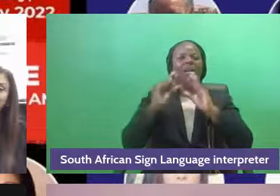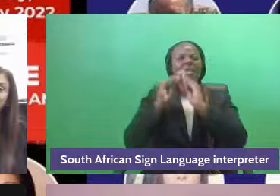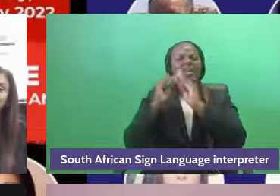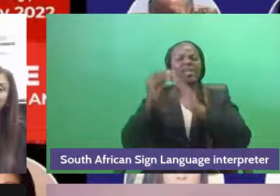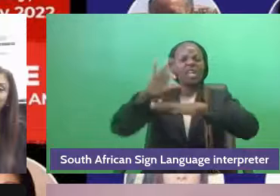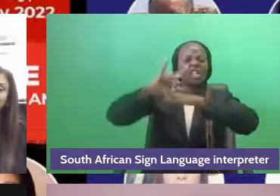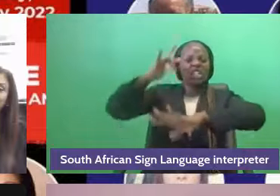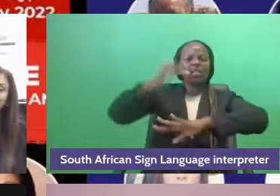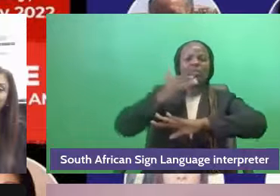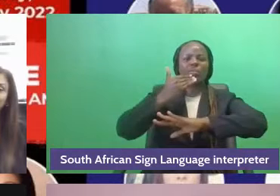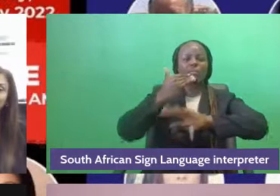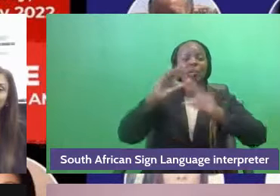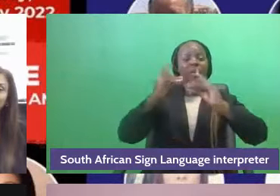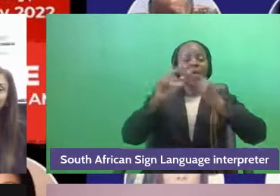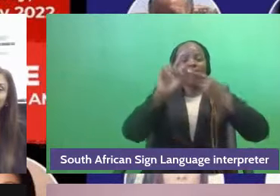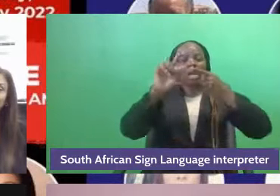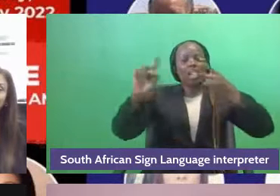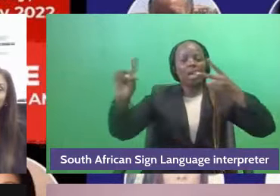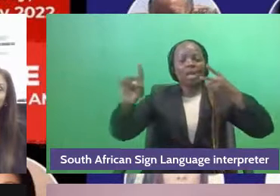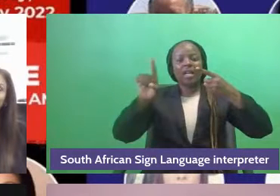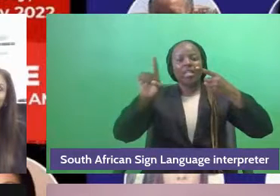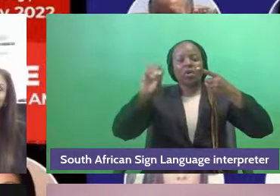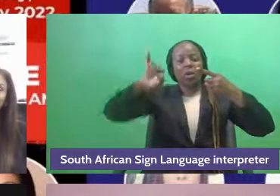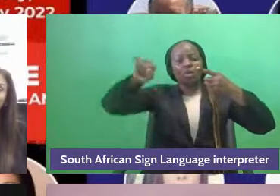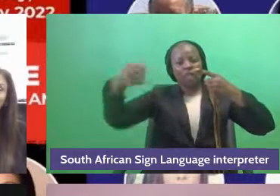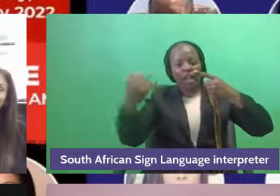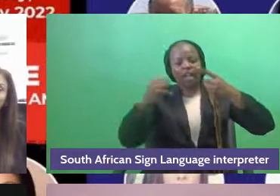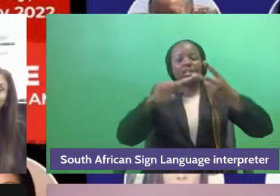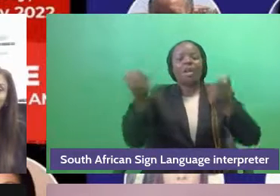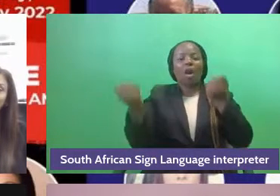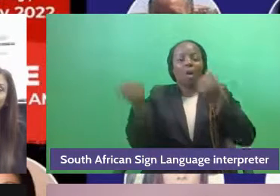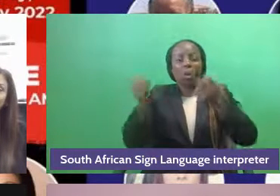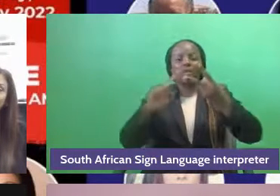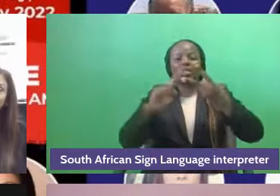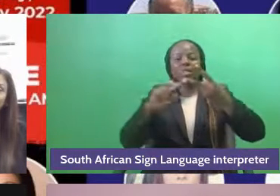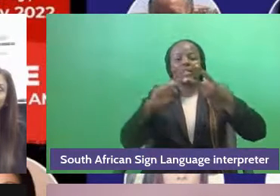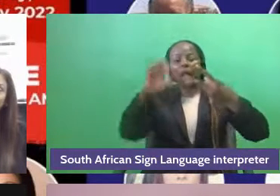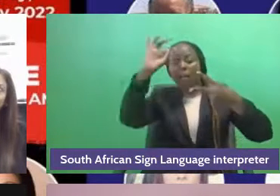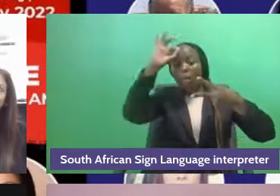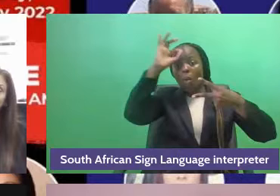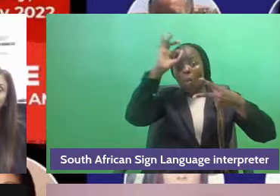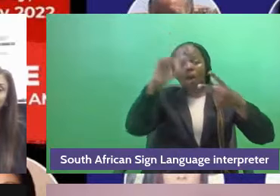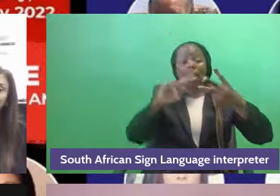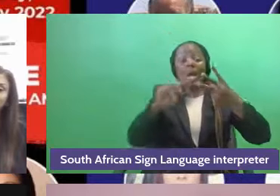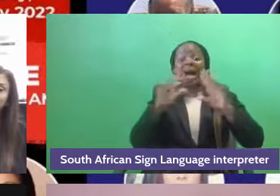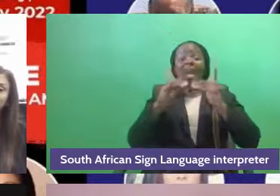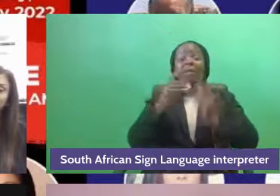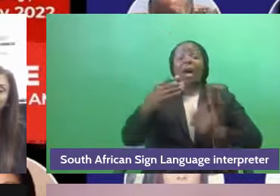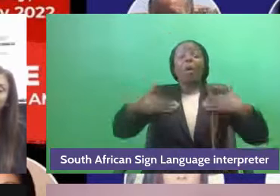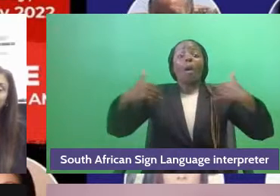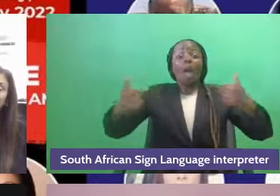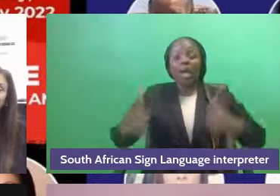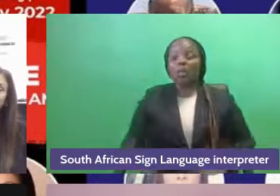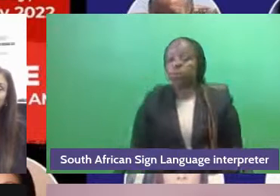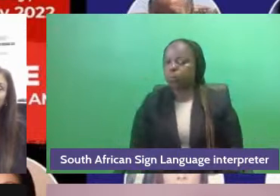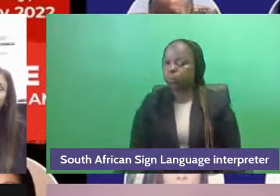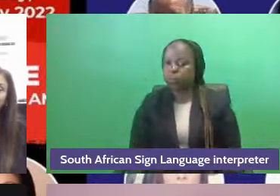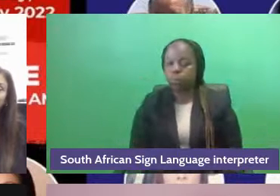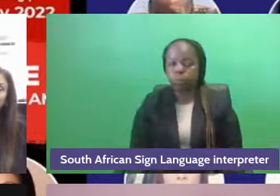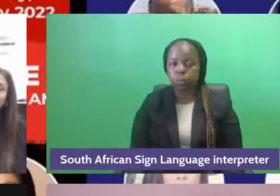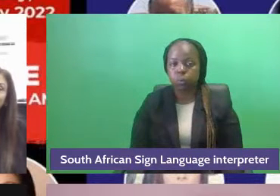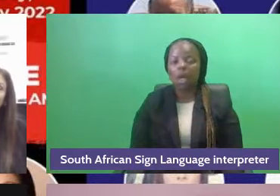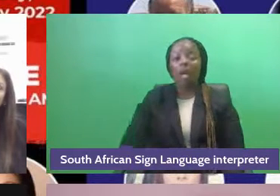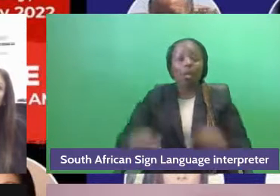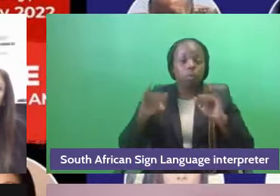within different departments, the DOJ, the subs, health also, because health is a big issue that also contributes in